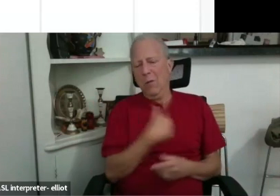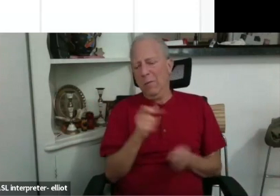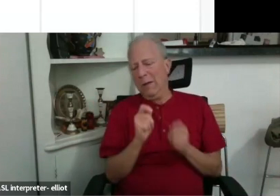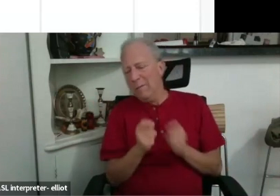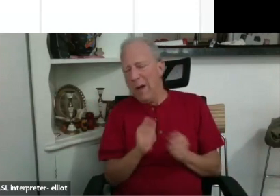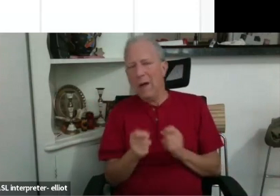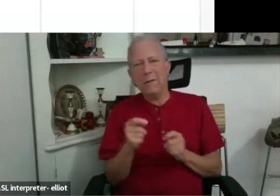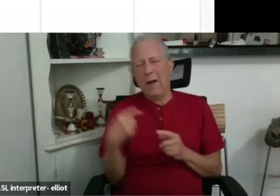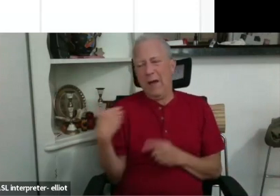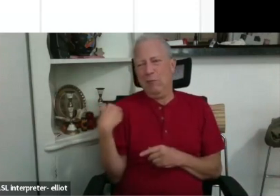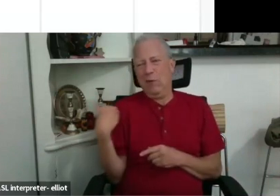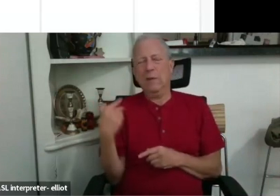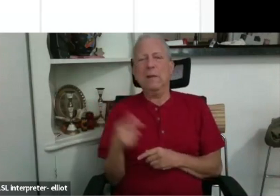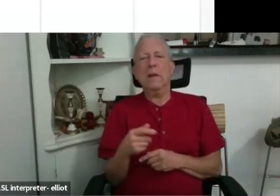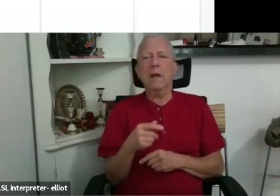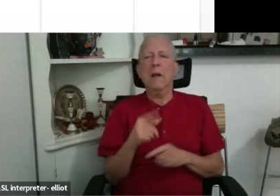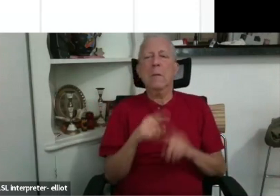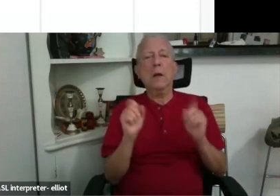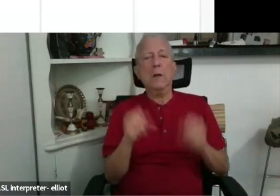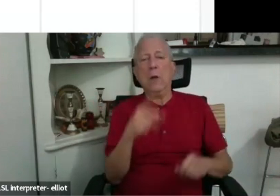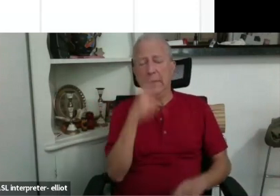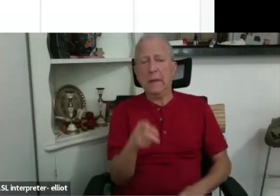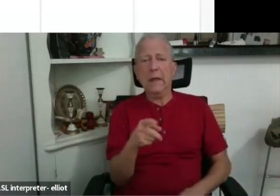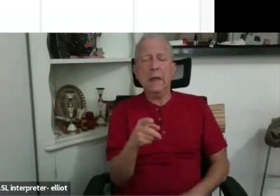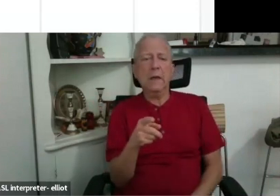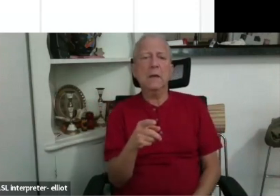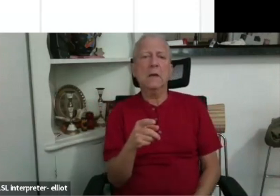again recently, but as you can see,